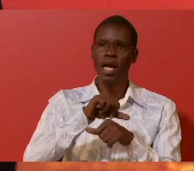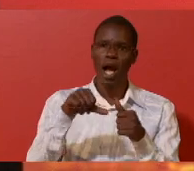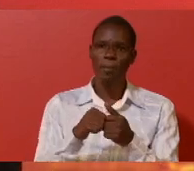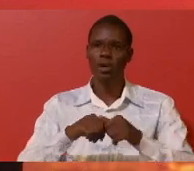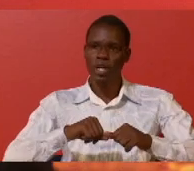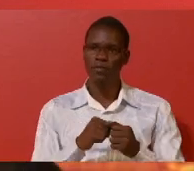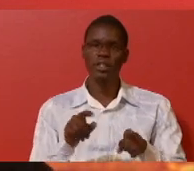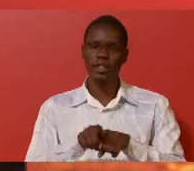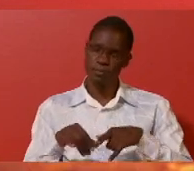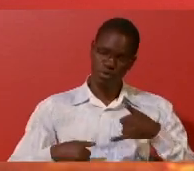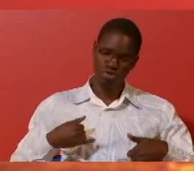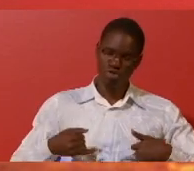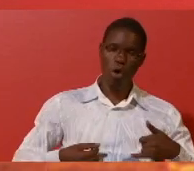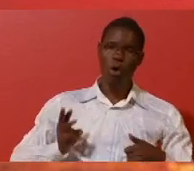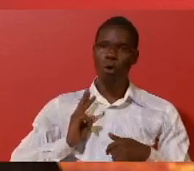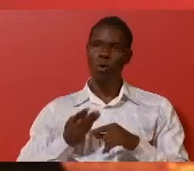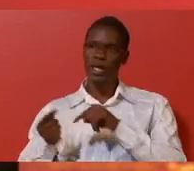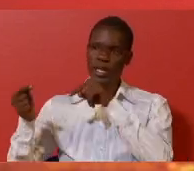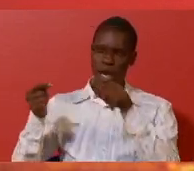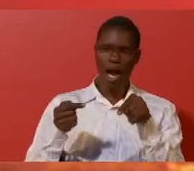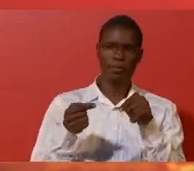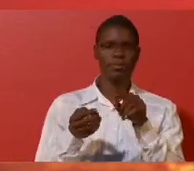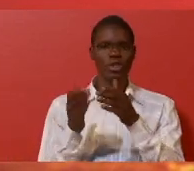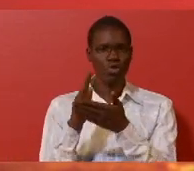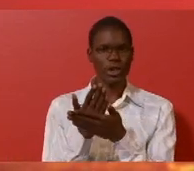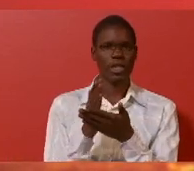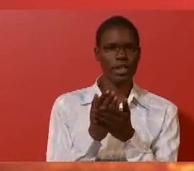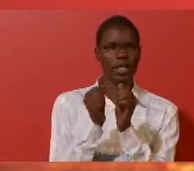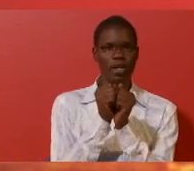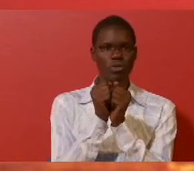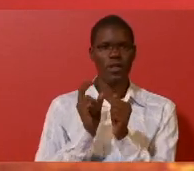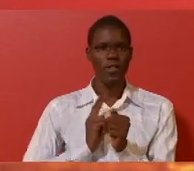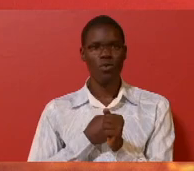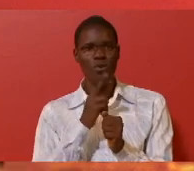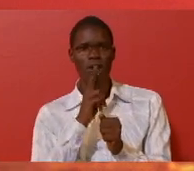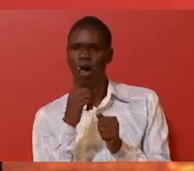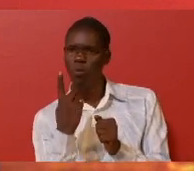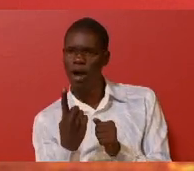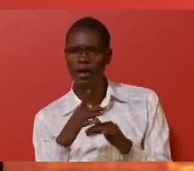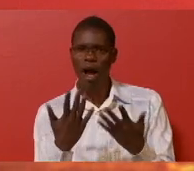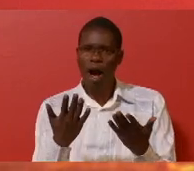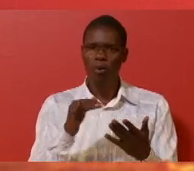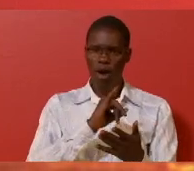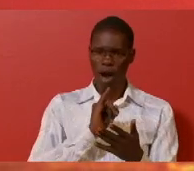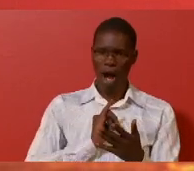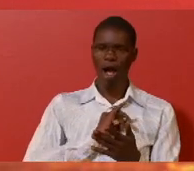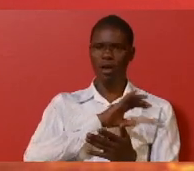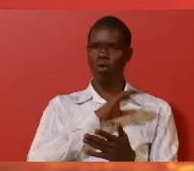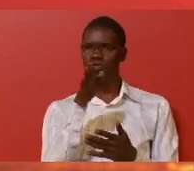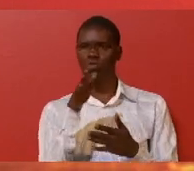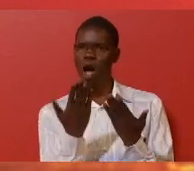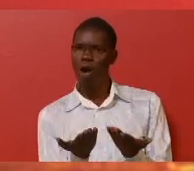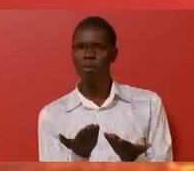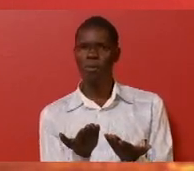about joy. We come to share together. We are one. How can I own you? How can I own